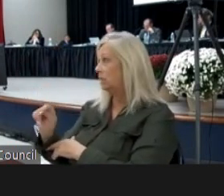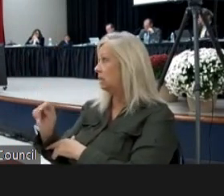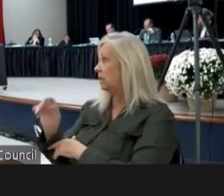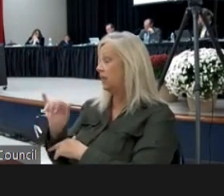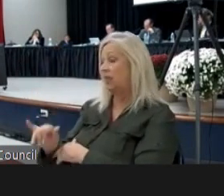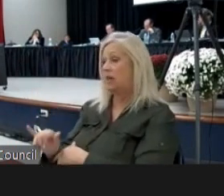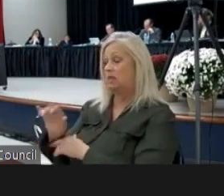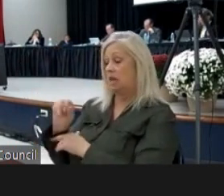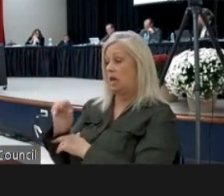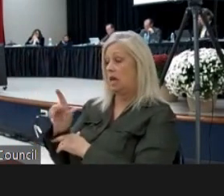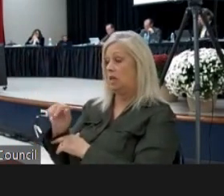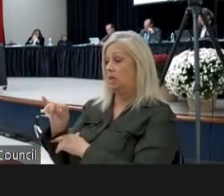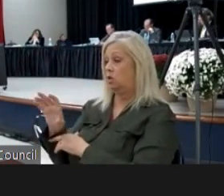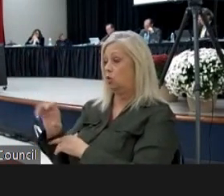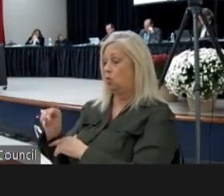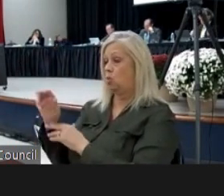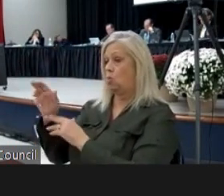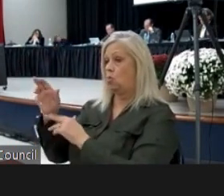Alico building here.